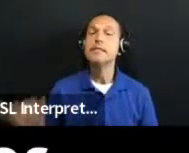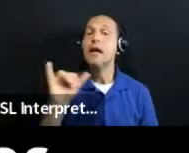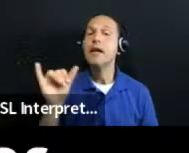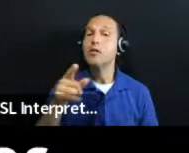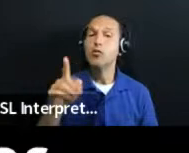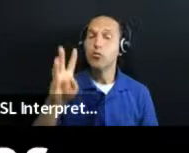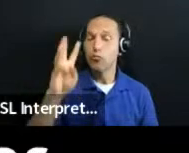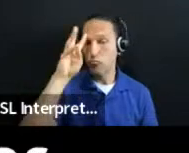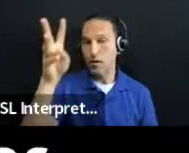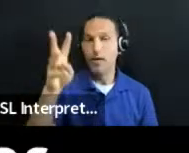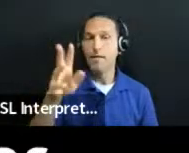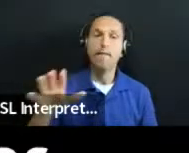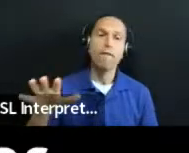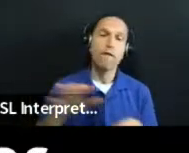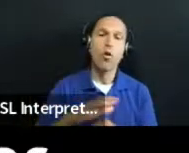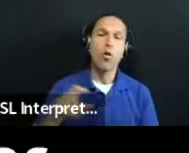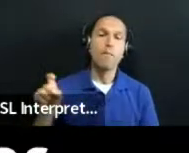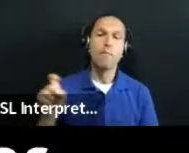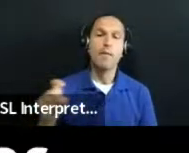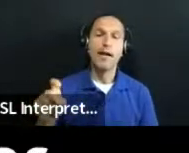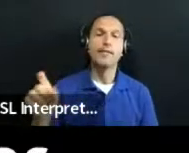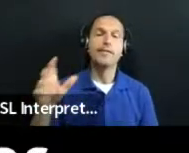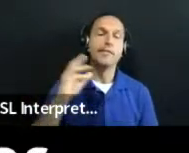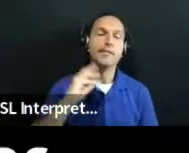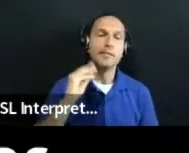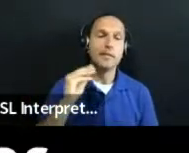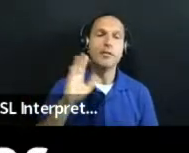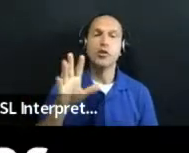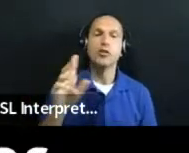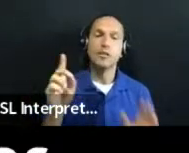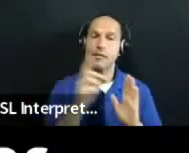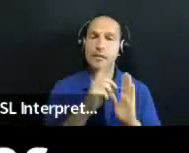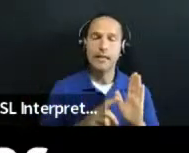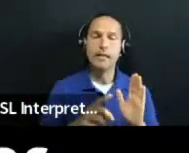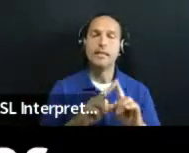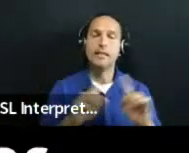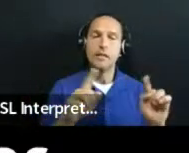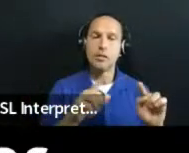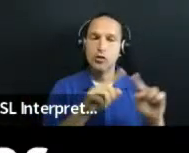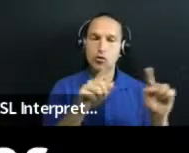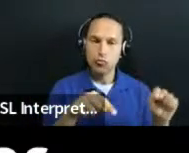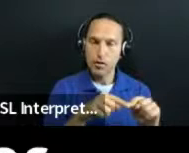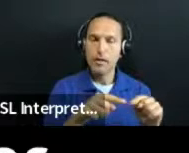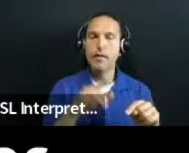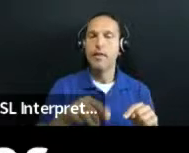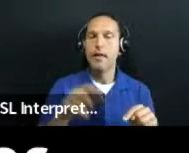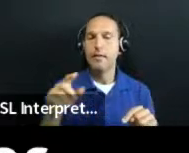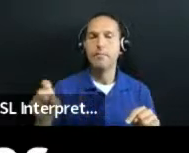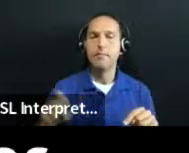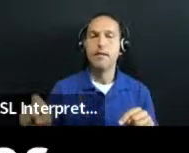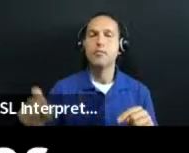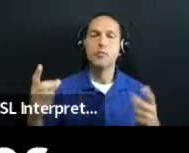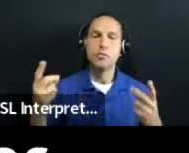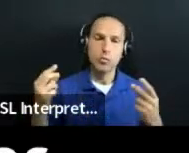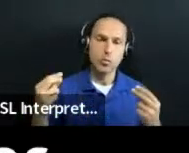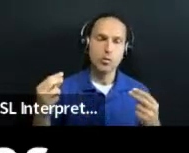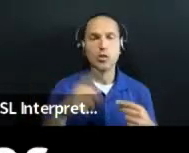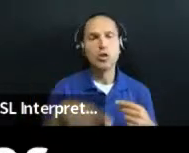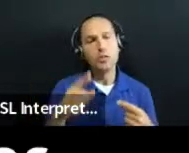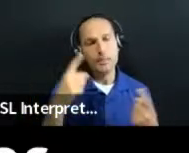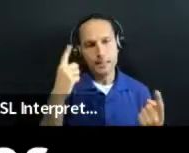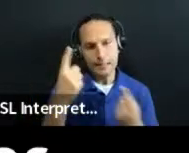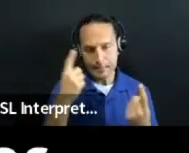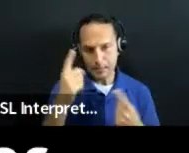an entire mouse experience in your design and different screens and what the mouse is going to do, you should be also